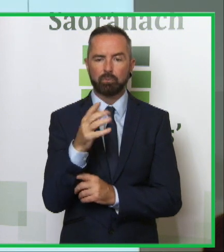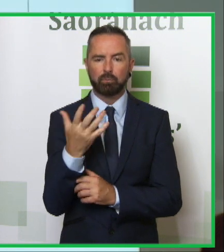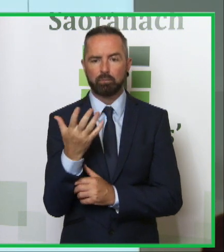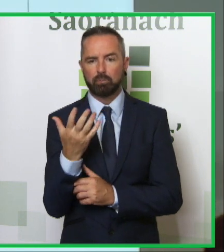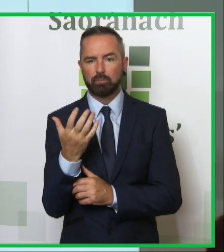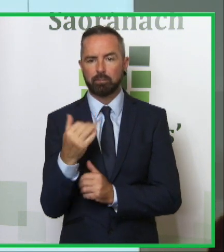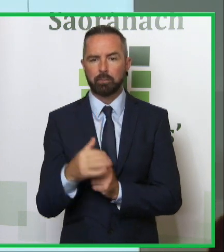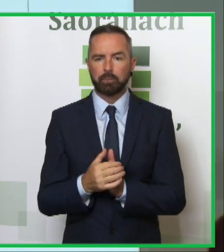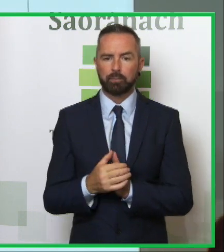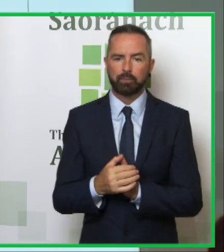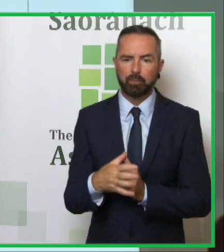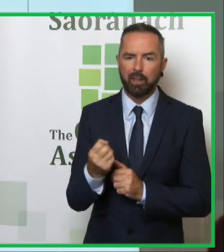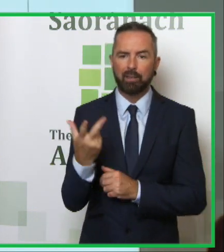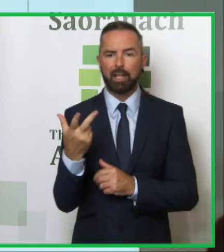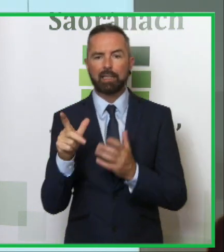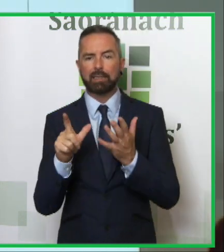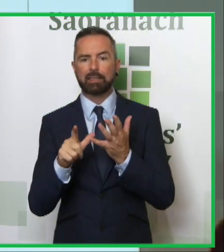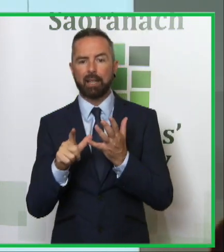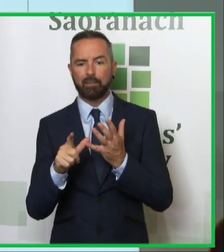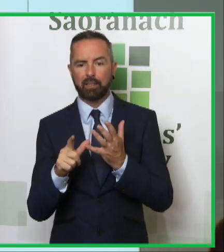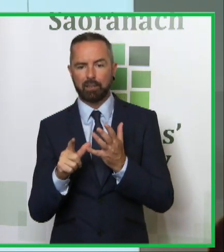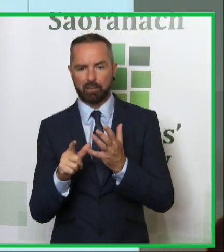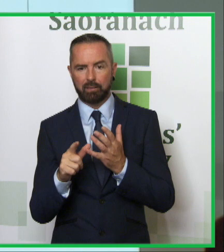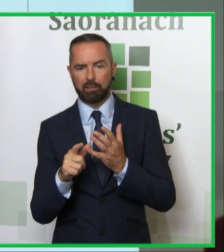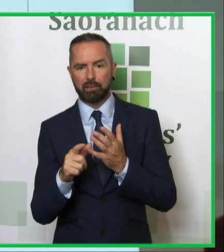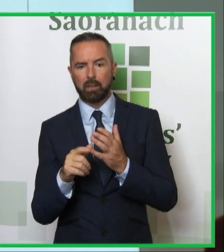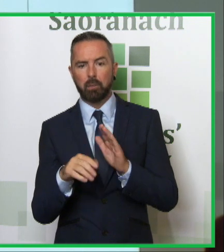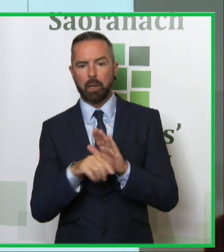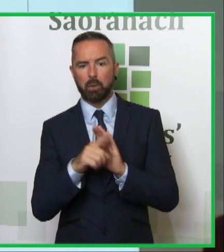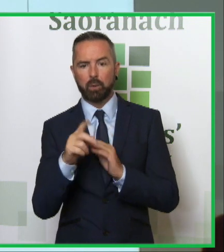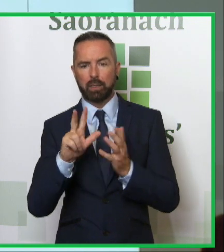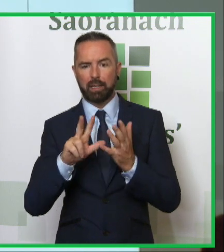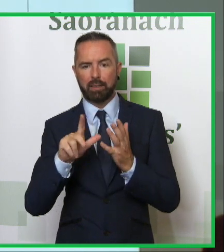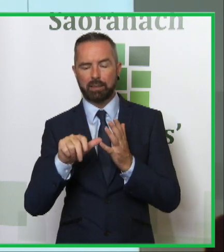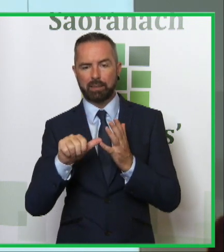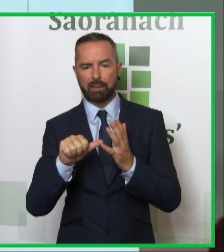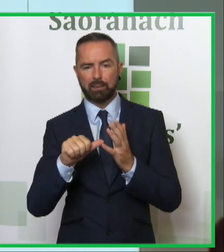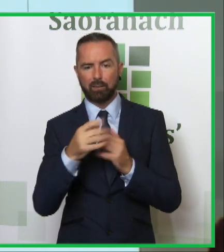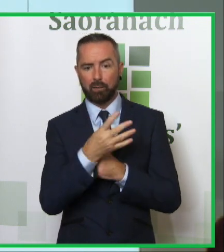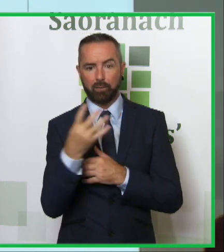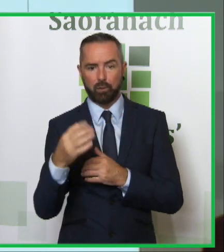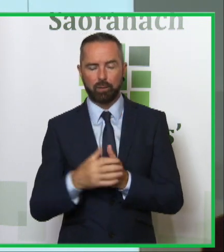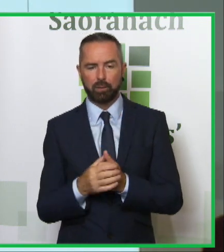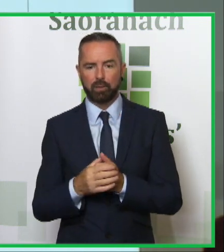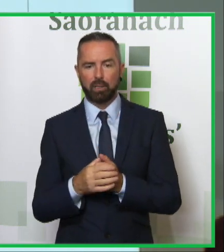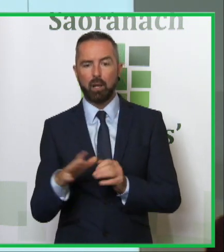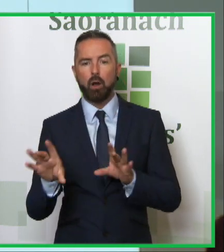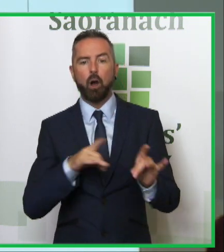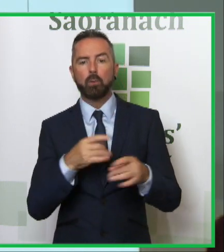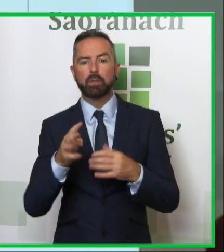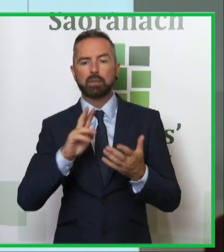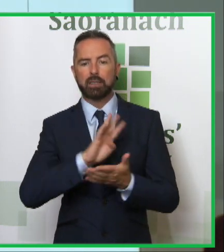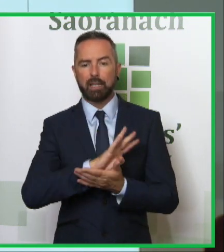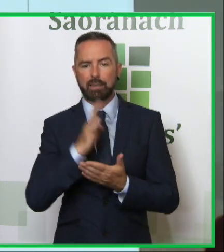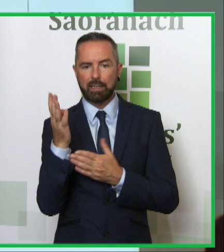we had 87, less 1 spoiled vote is 86, so our quota again is 44. The options for the first count were 19